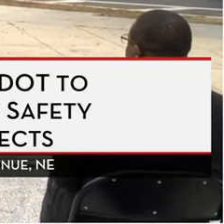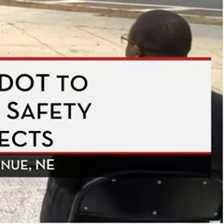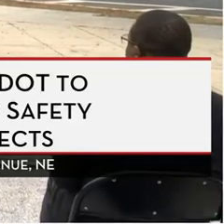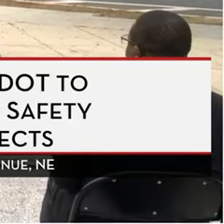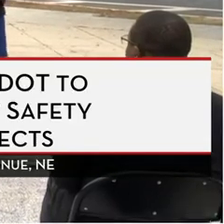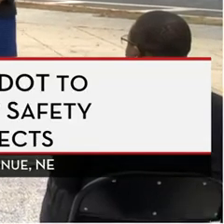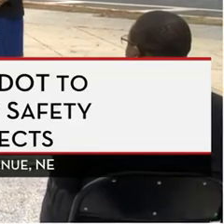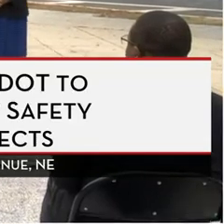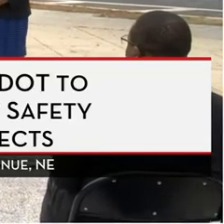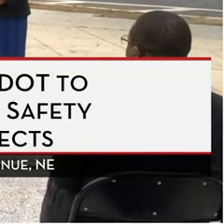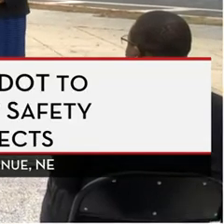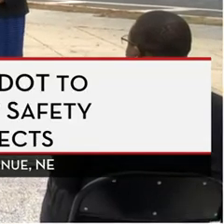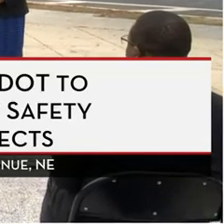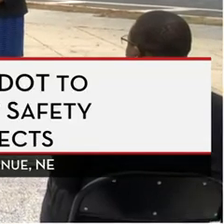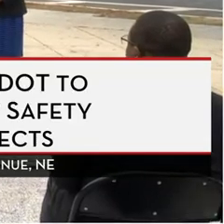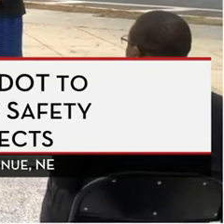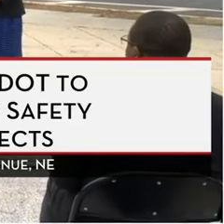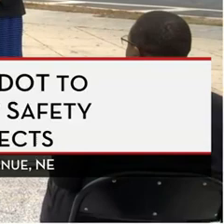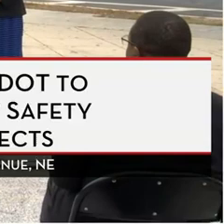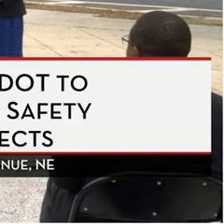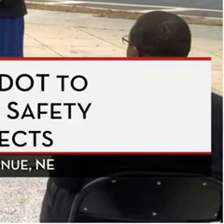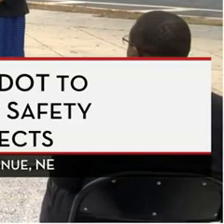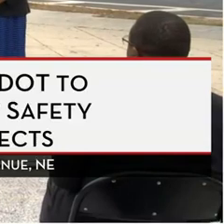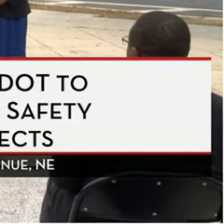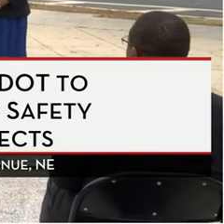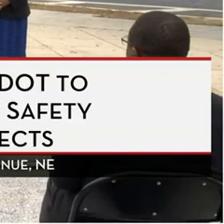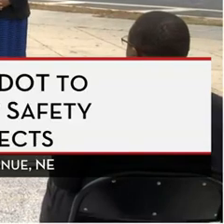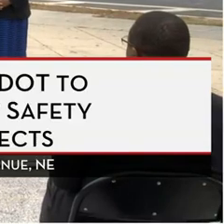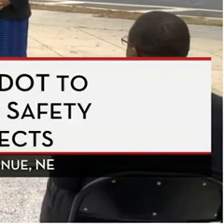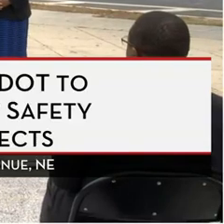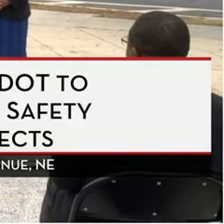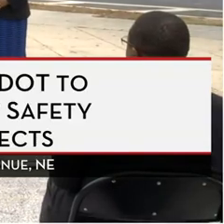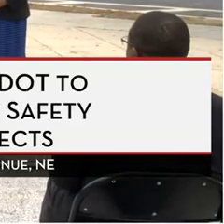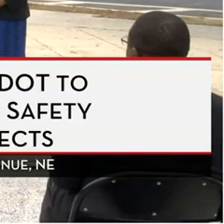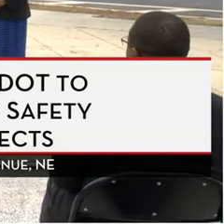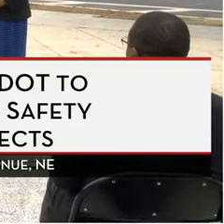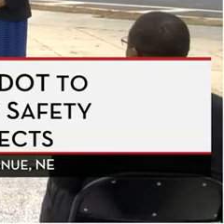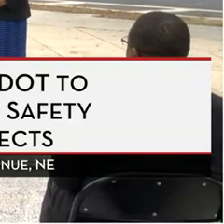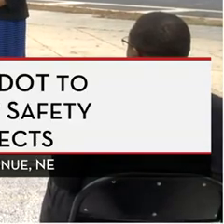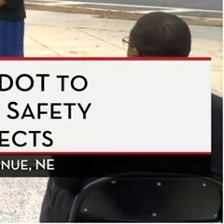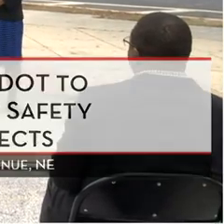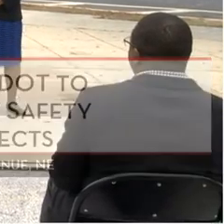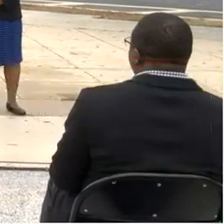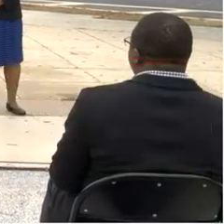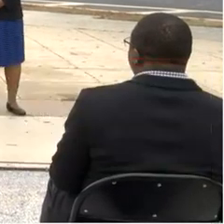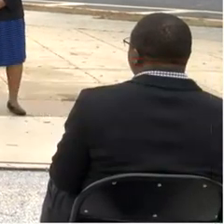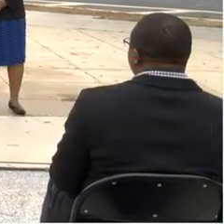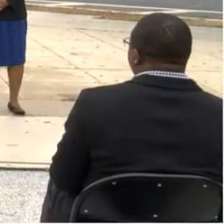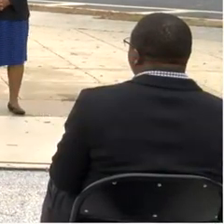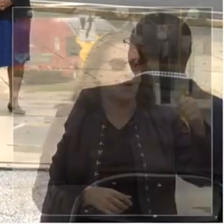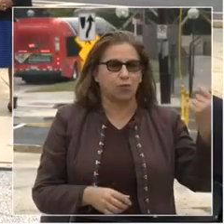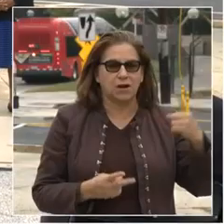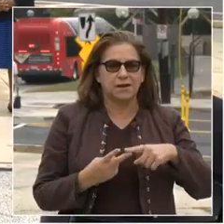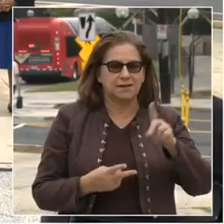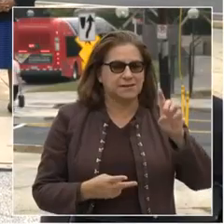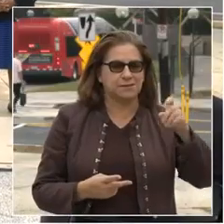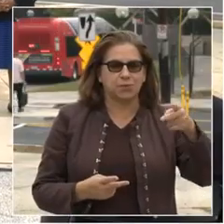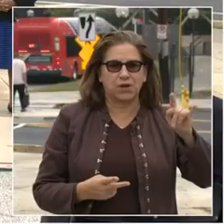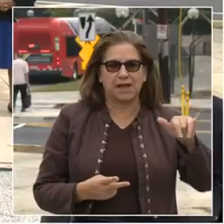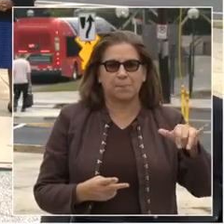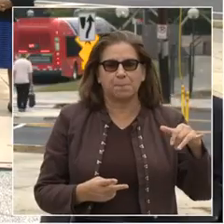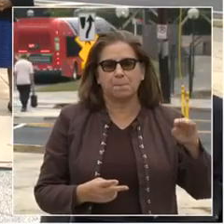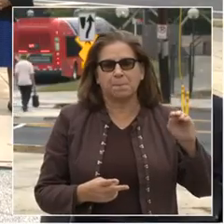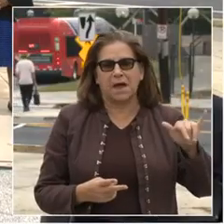and infrastructure team. Lucinda Babers, who is the Deputy Mayor for Operations and Infrastructure, Everett Lott,